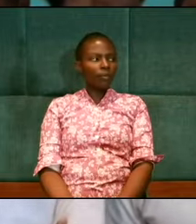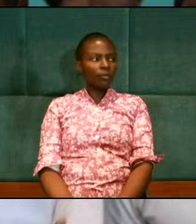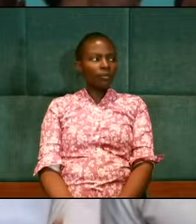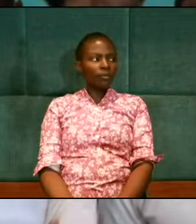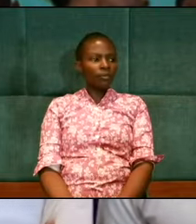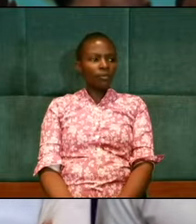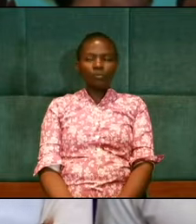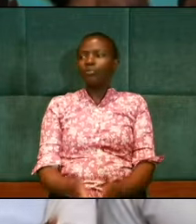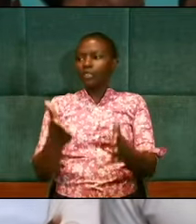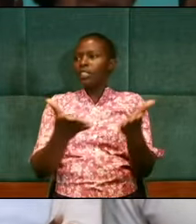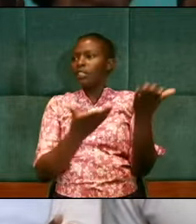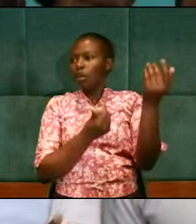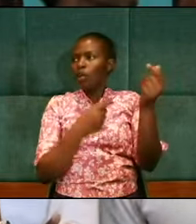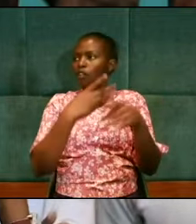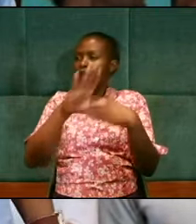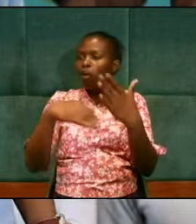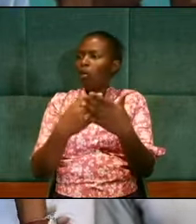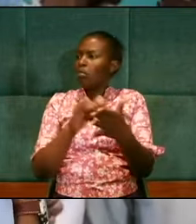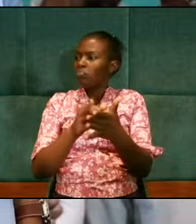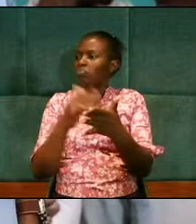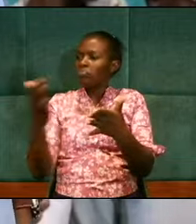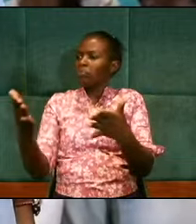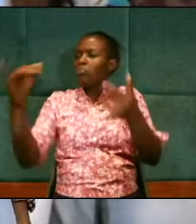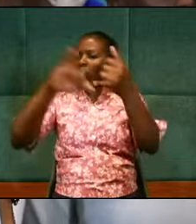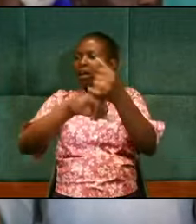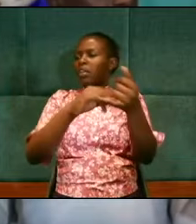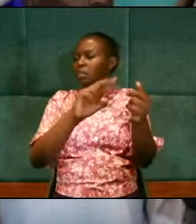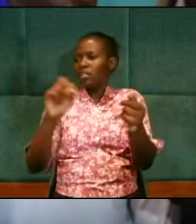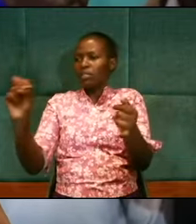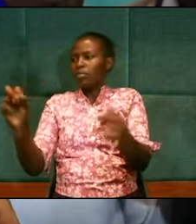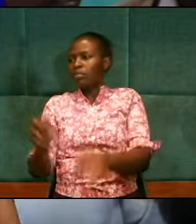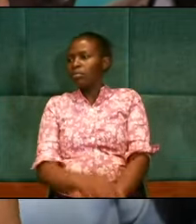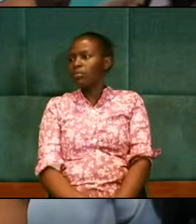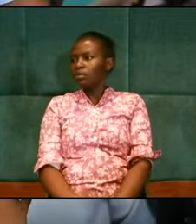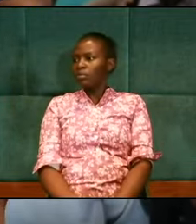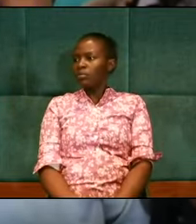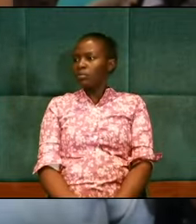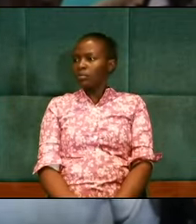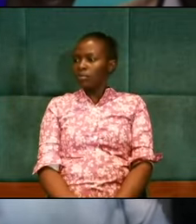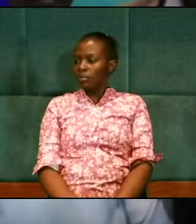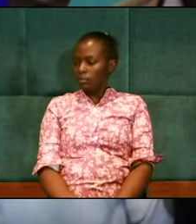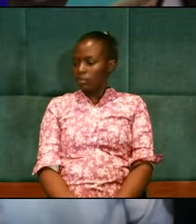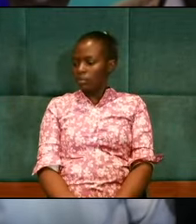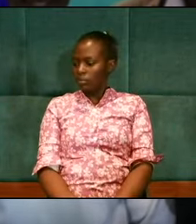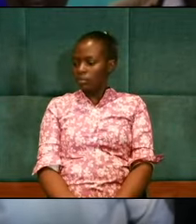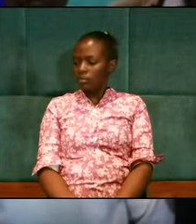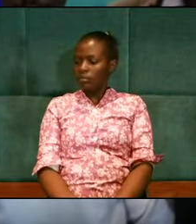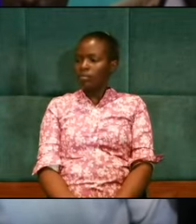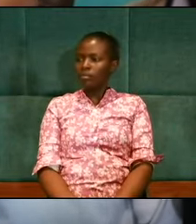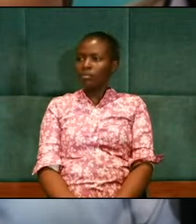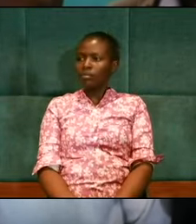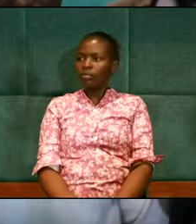There is hope for young people who are not yet married. There is hope for them. On your knees, sing